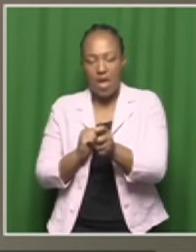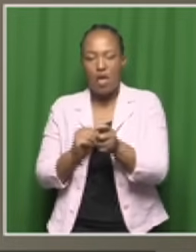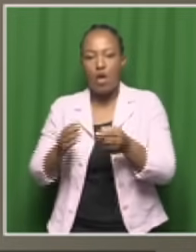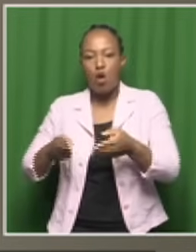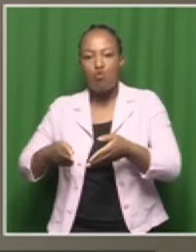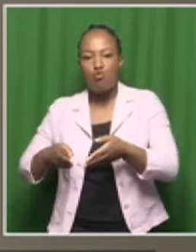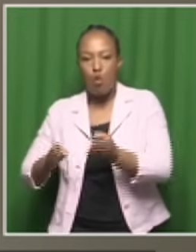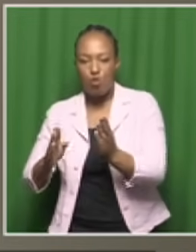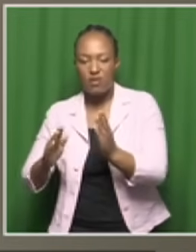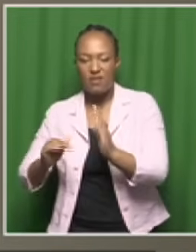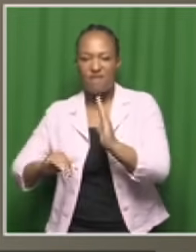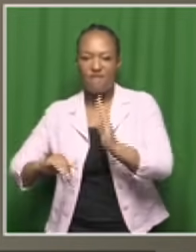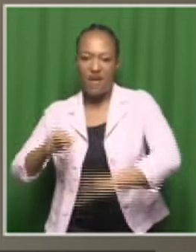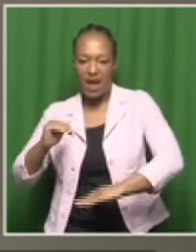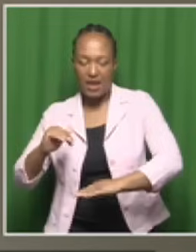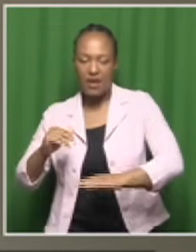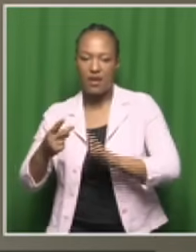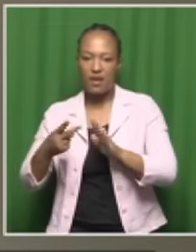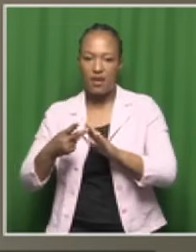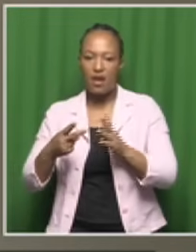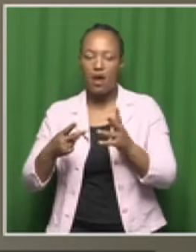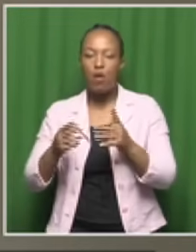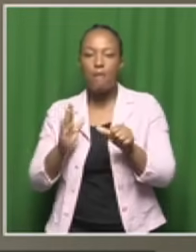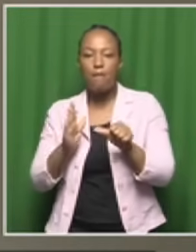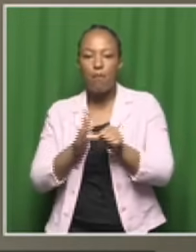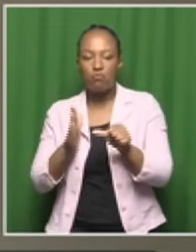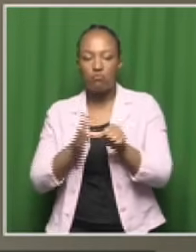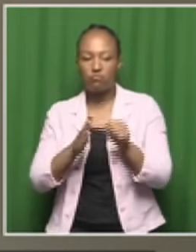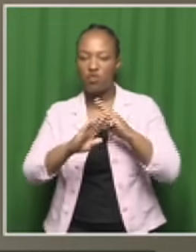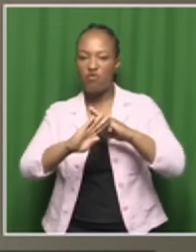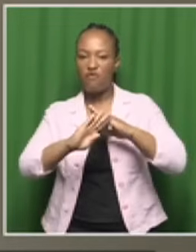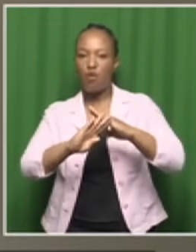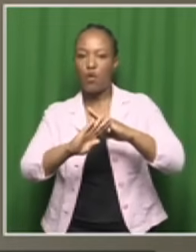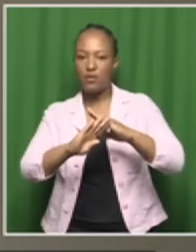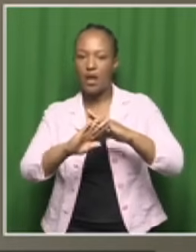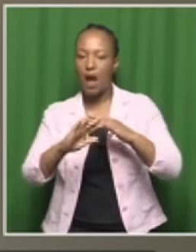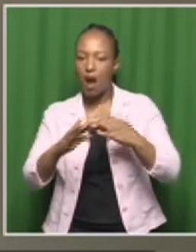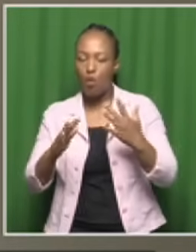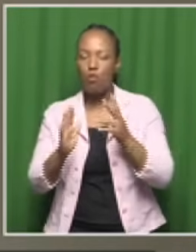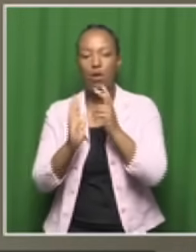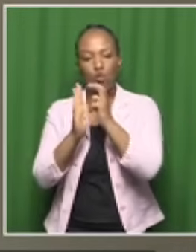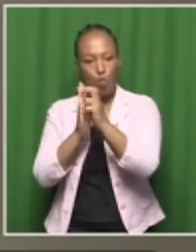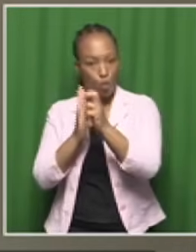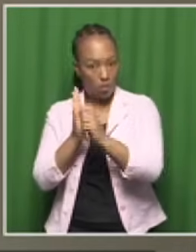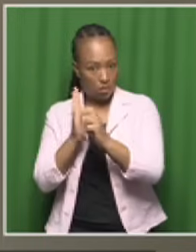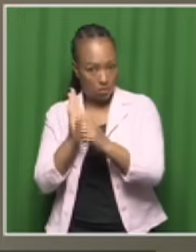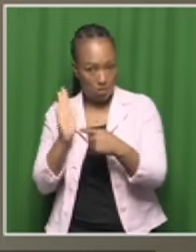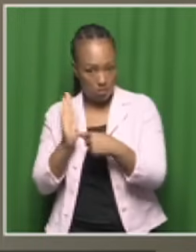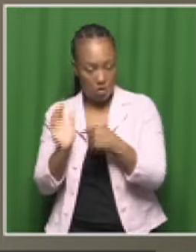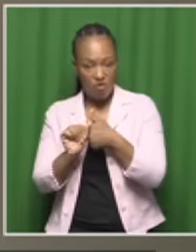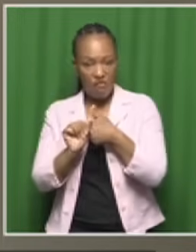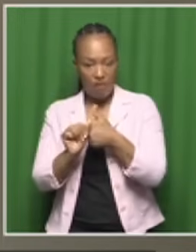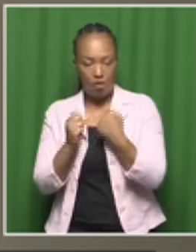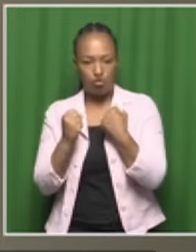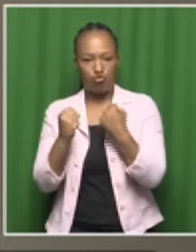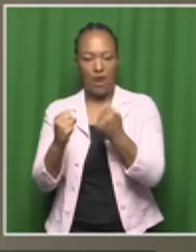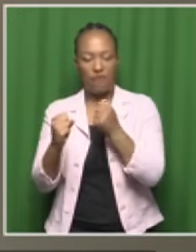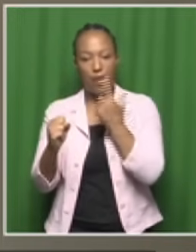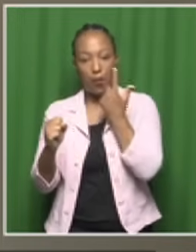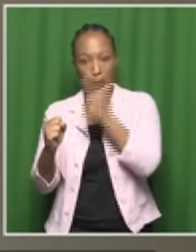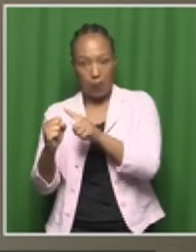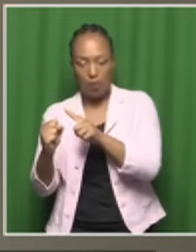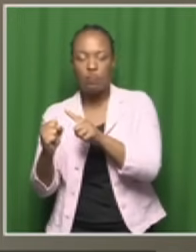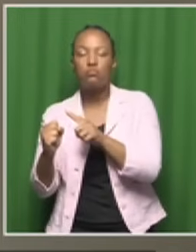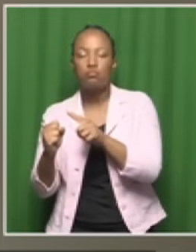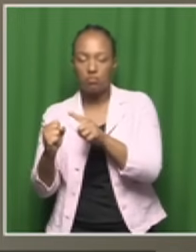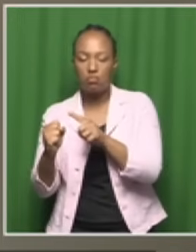and also the importance of avoiding to get traffic fines by adhering to the rules of the road. If as South Africans we change our